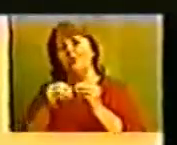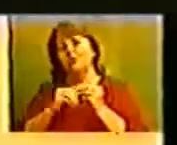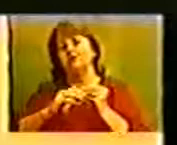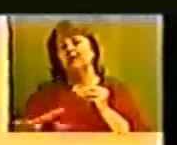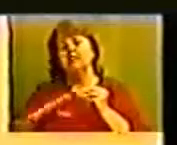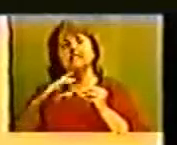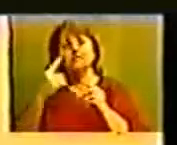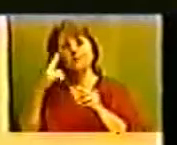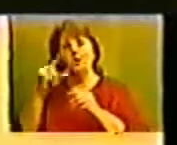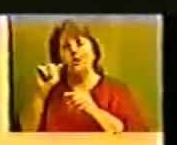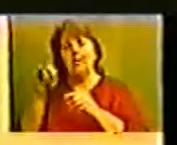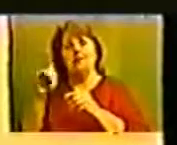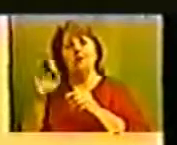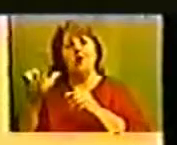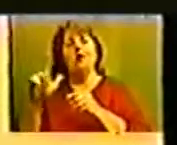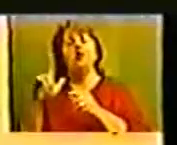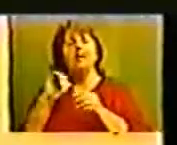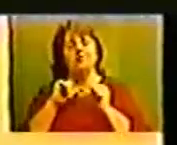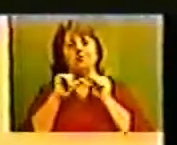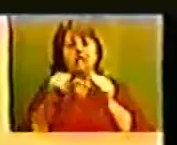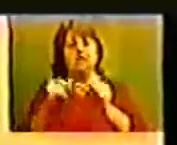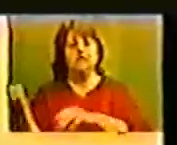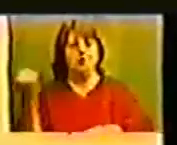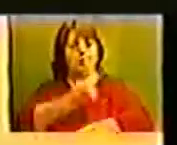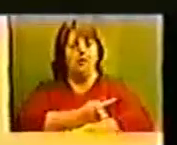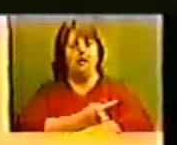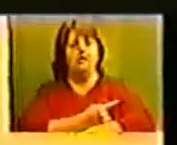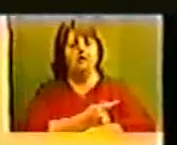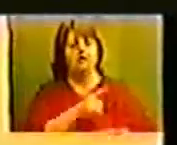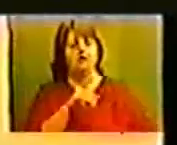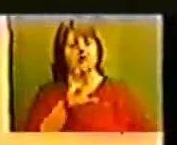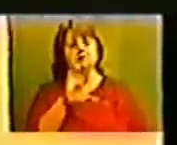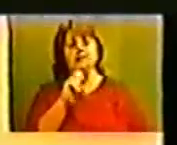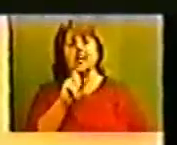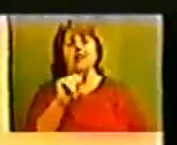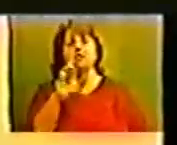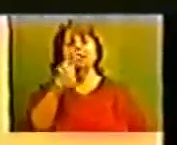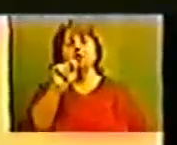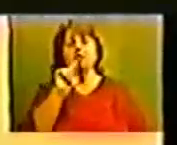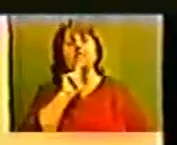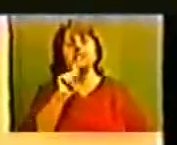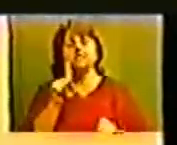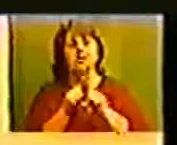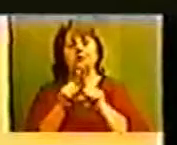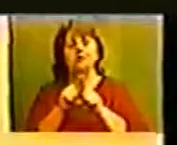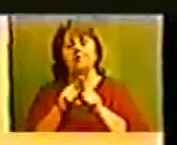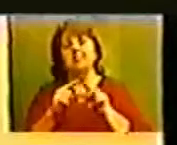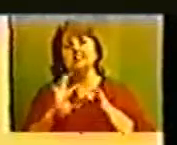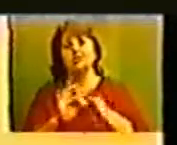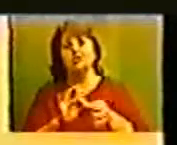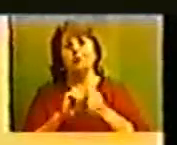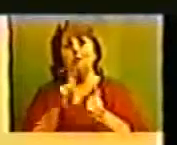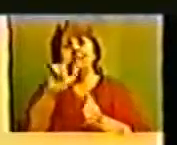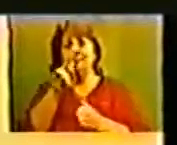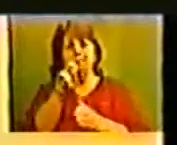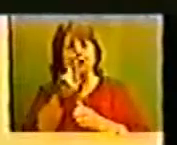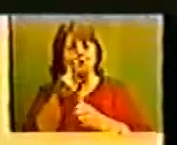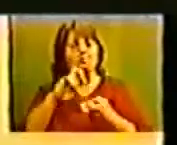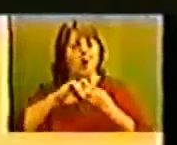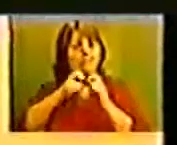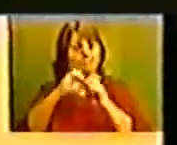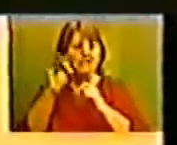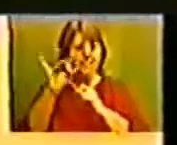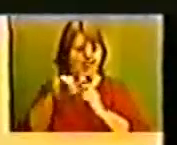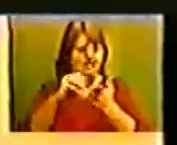taken once per day and last the full day. Xylort has been associated with liver problems, and if a student